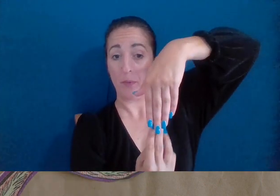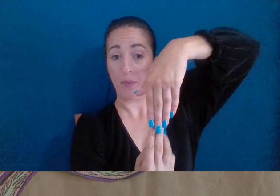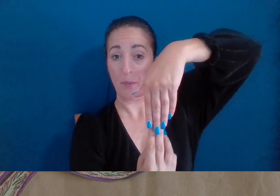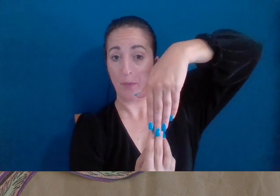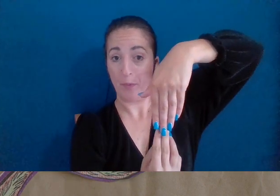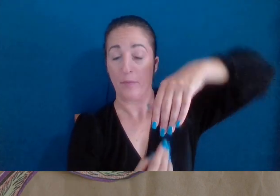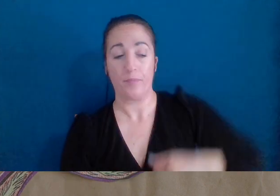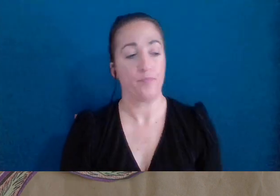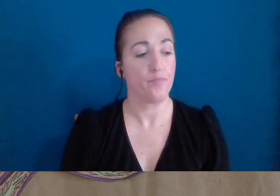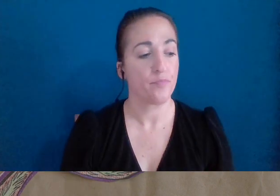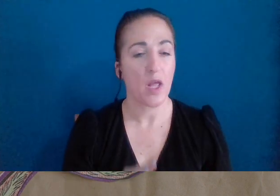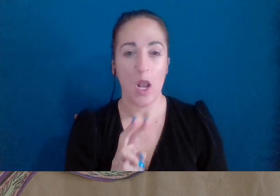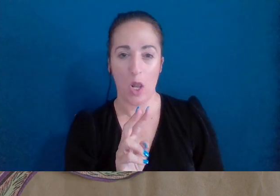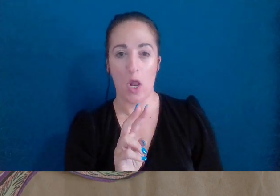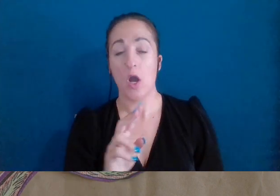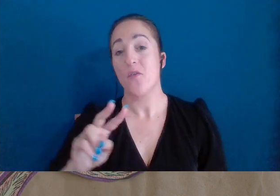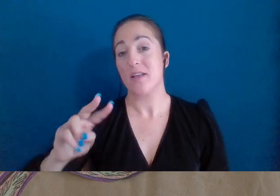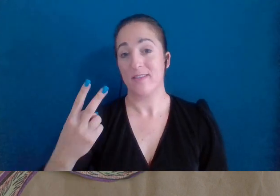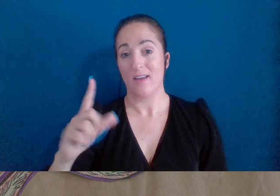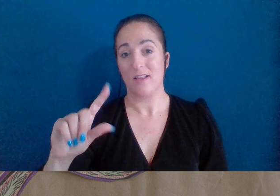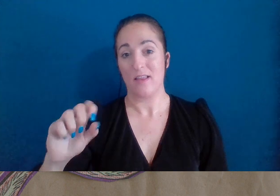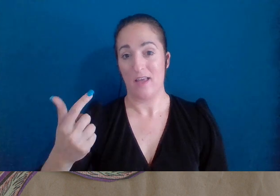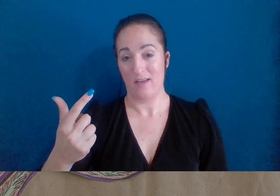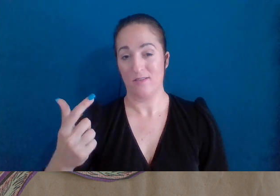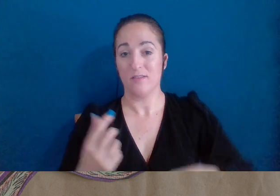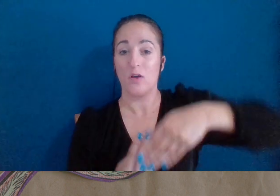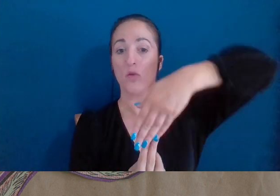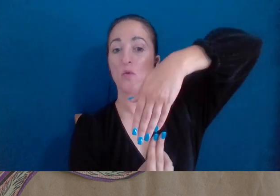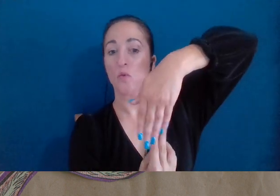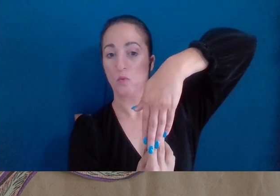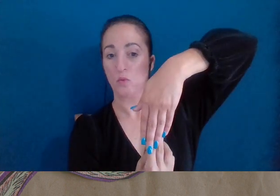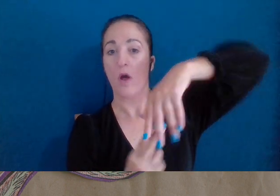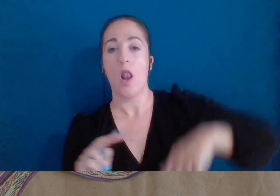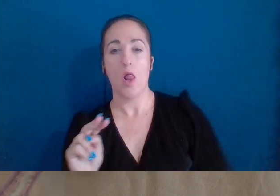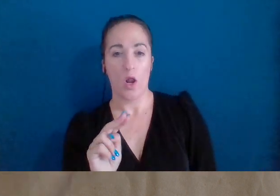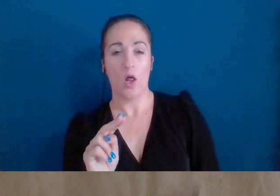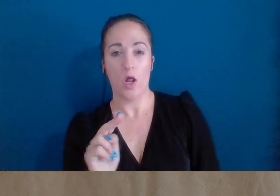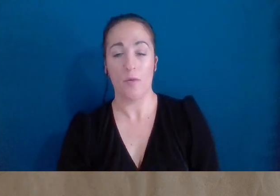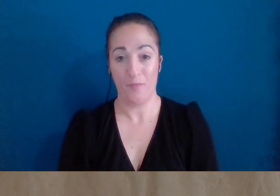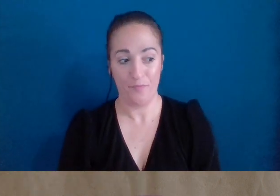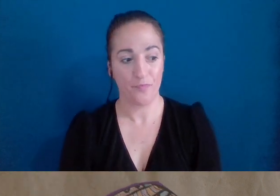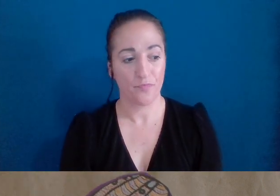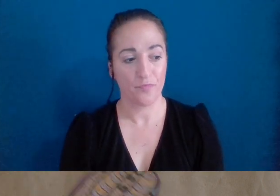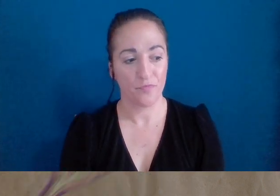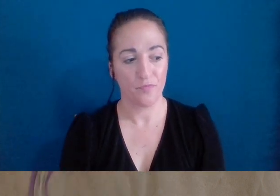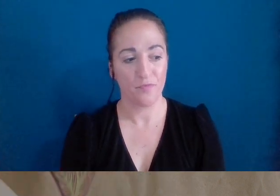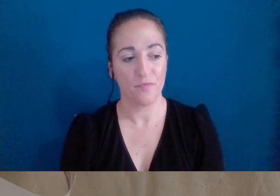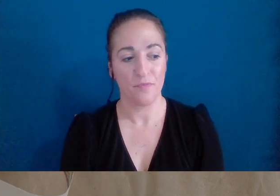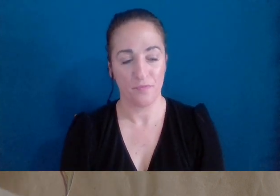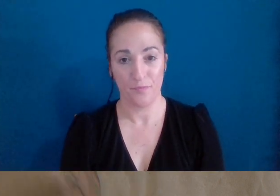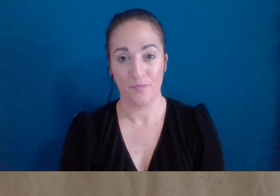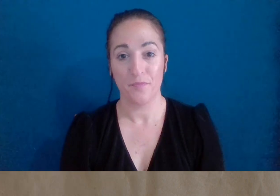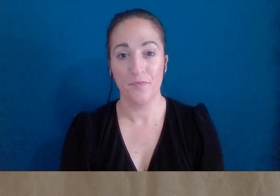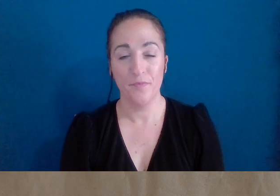this main paper piece. I'm gonna just put that flat part on top, and then put the